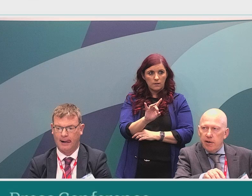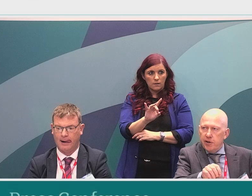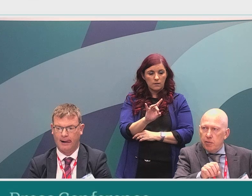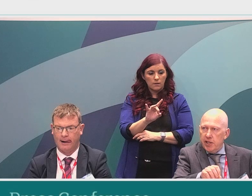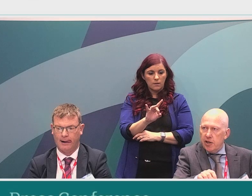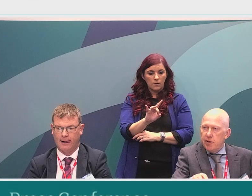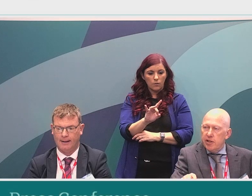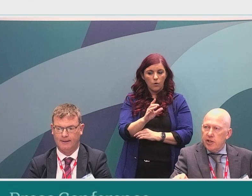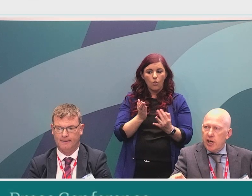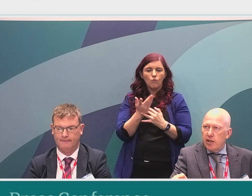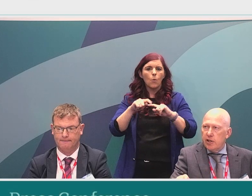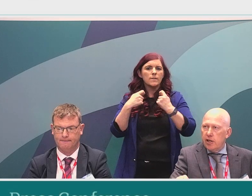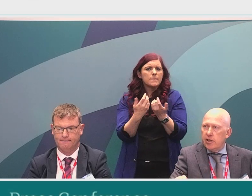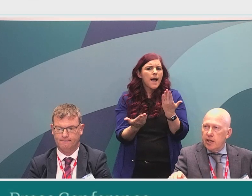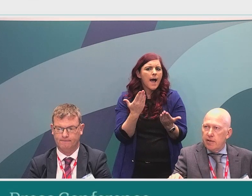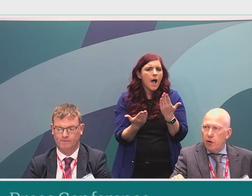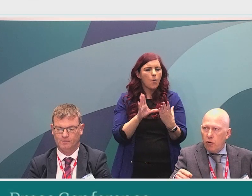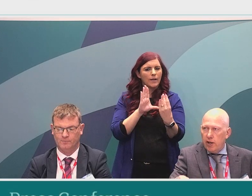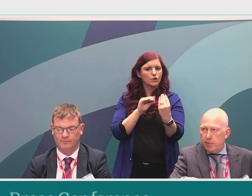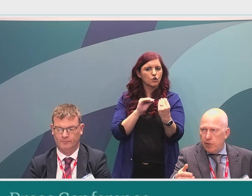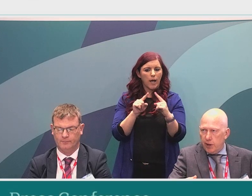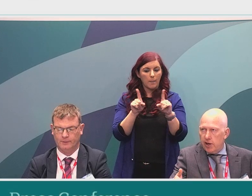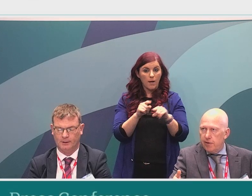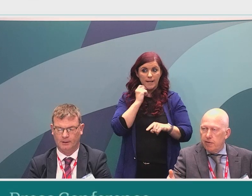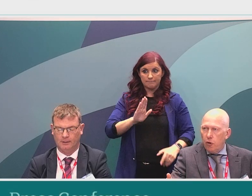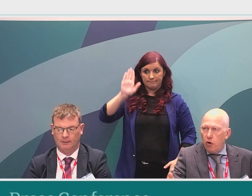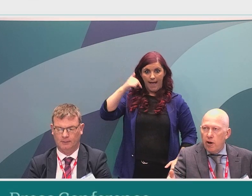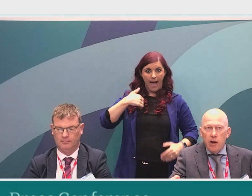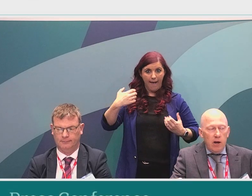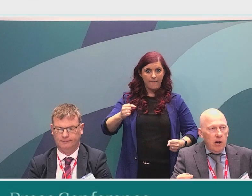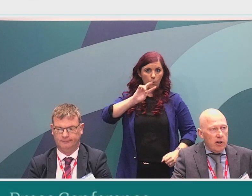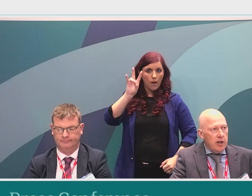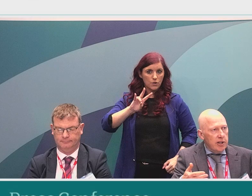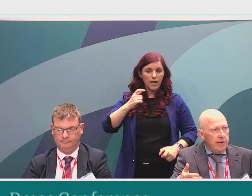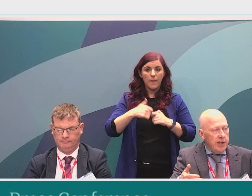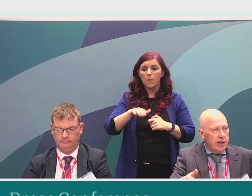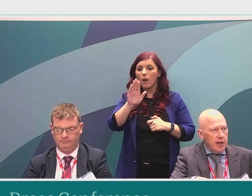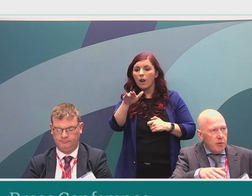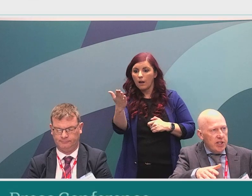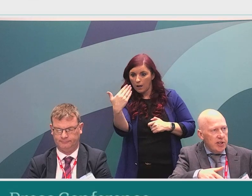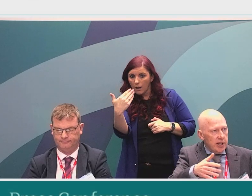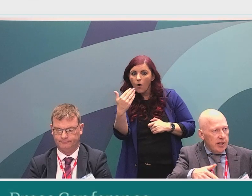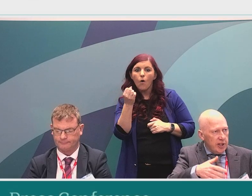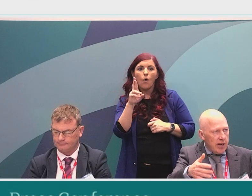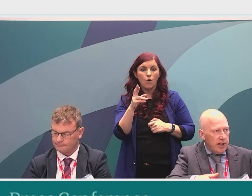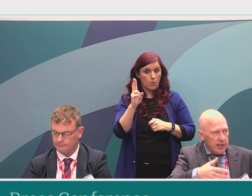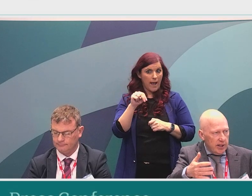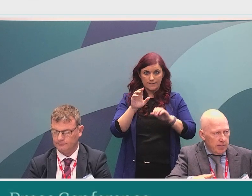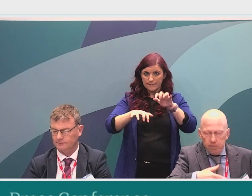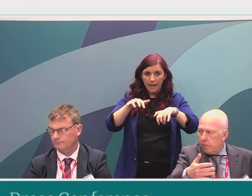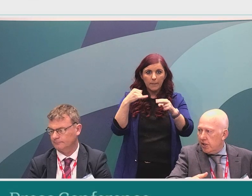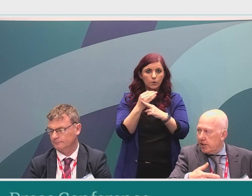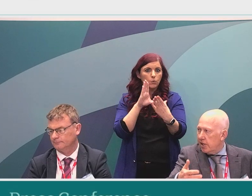channel, if you could please type into the chat that you'd like to take the floor, and then we can give you the floor. Alternatively, you can type questions into the chat as